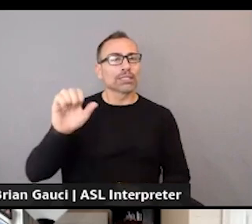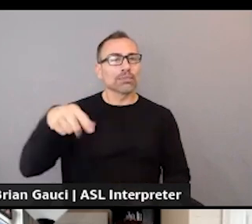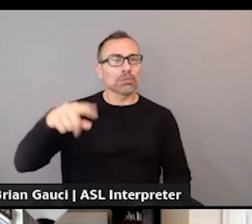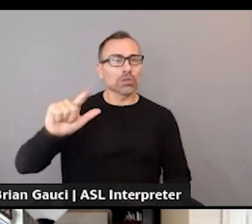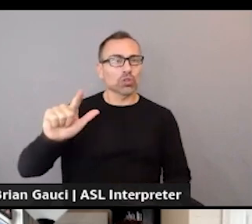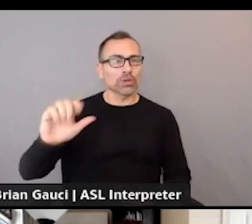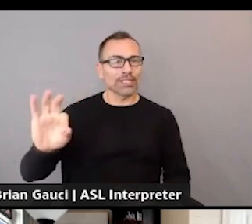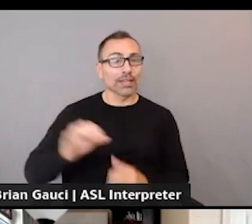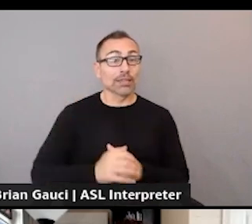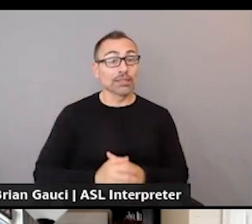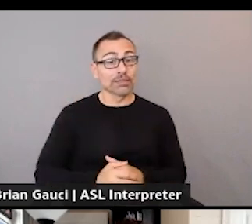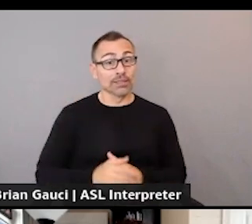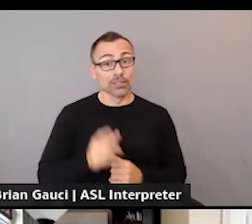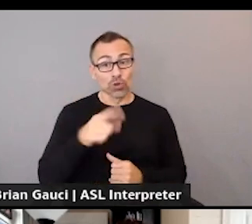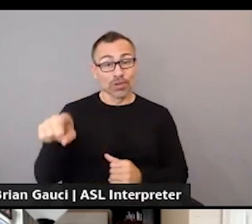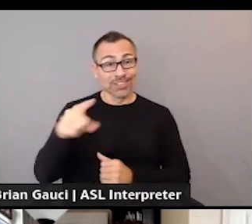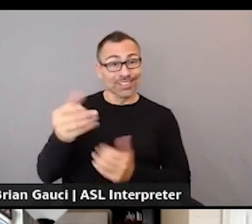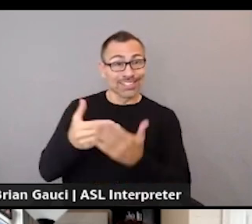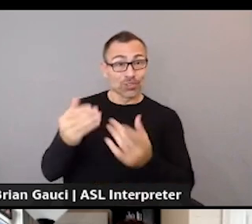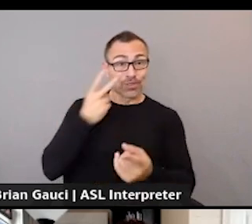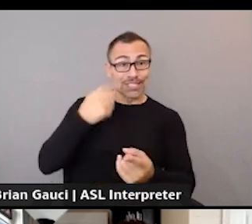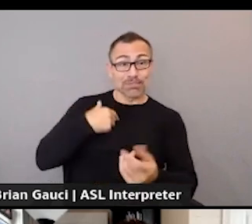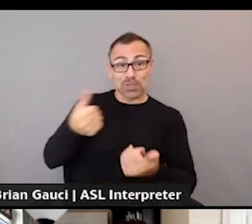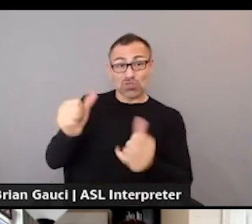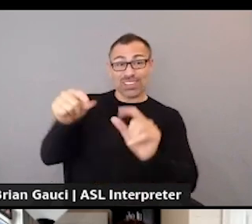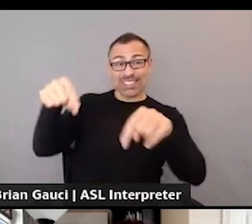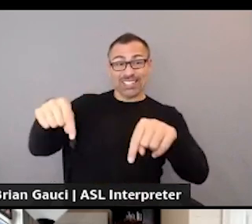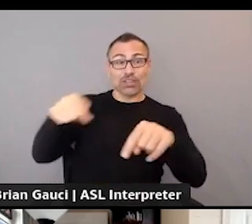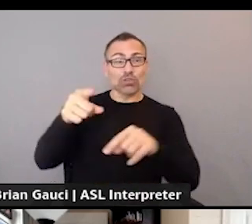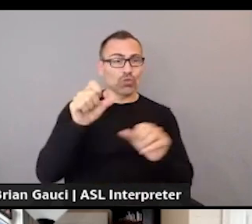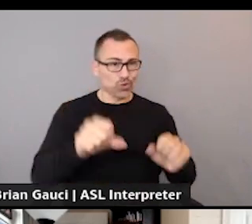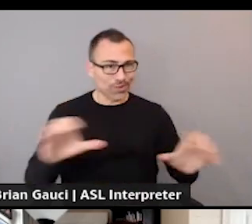it out in your own account. Yeah, so yes.